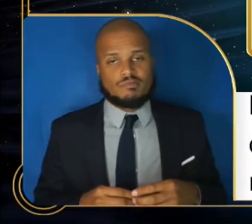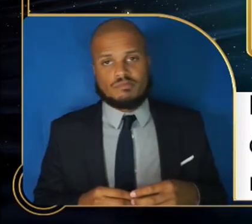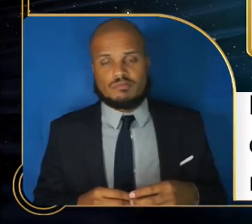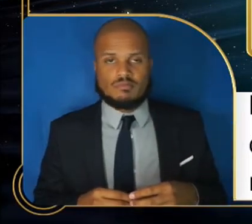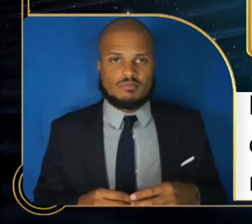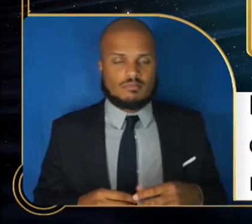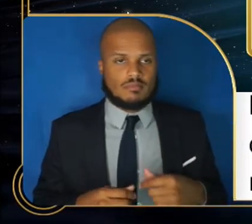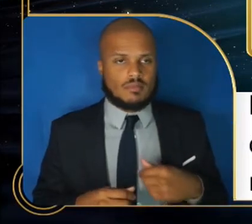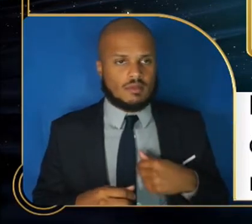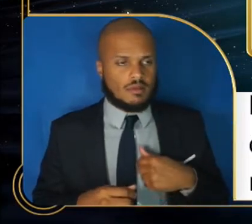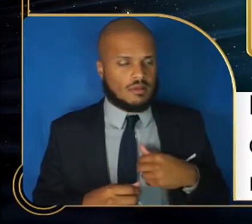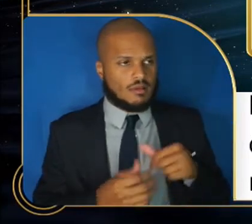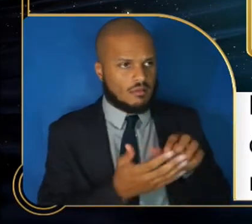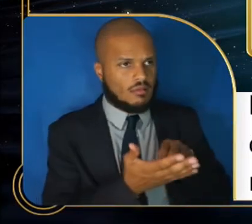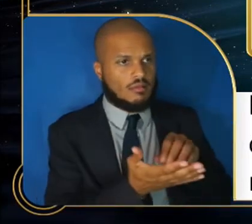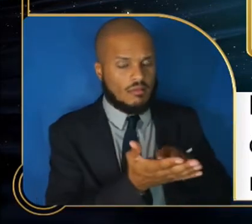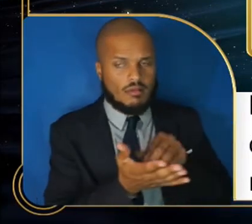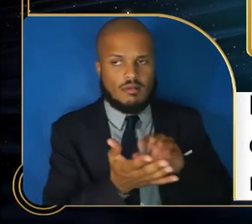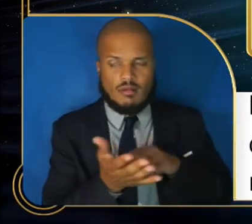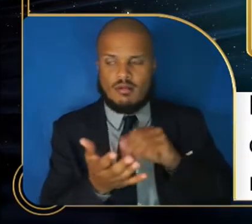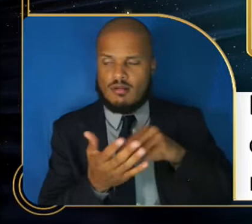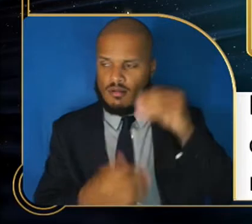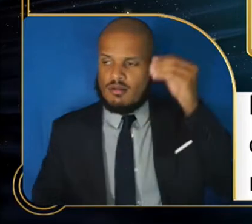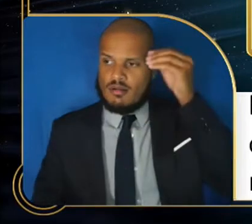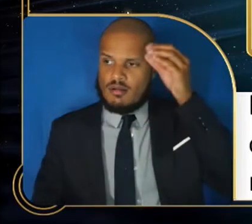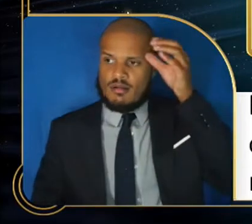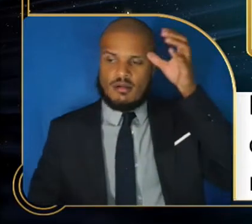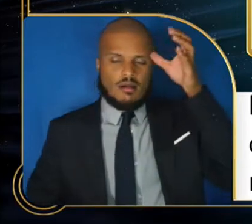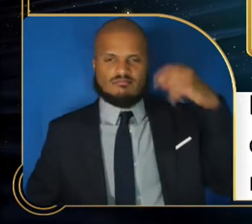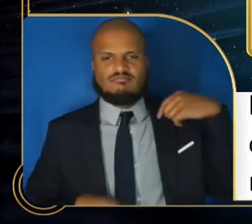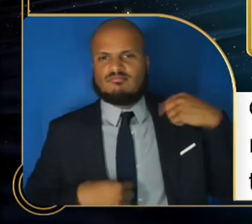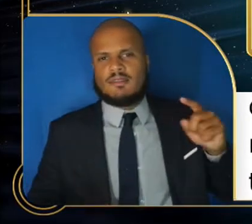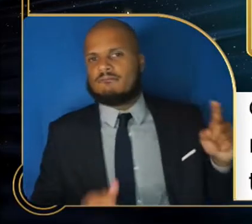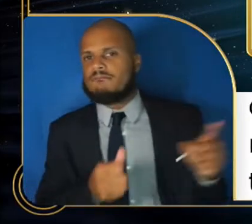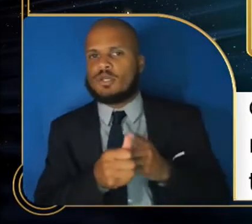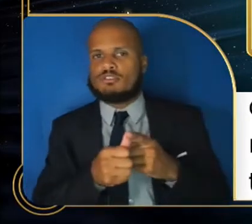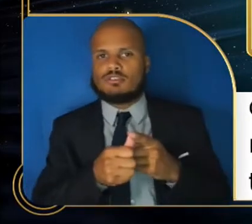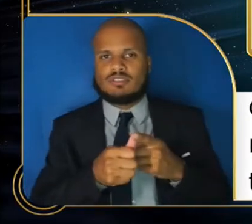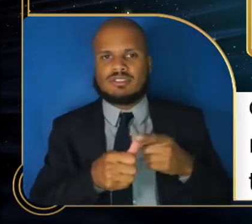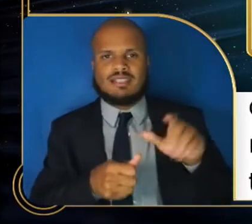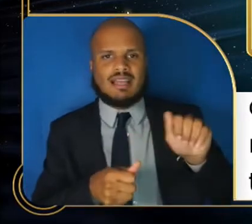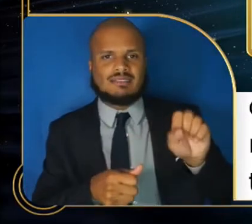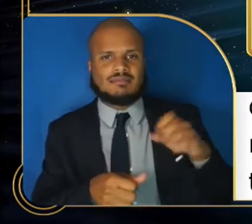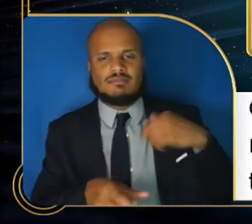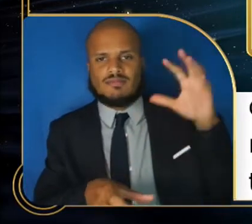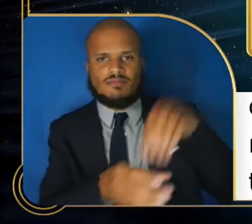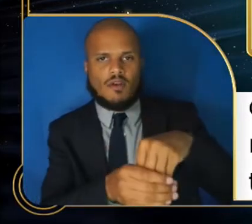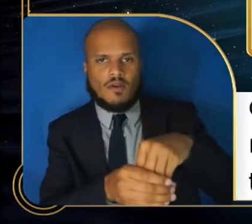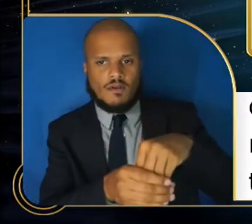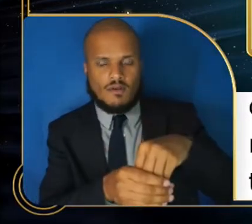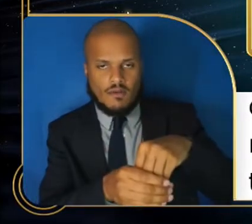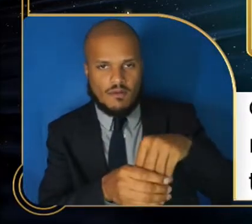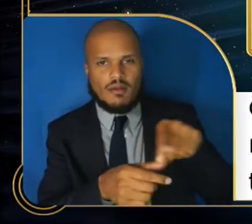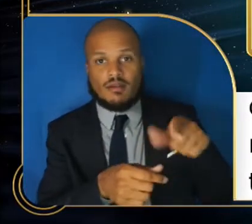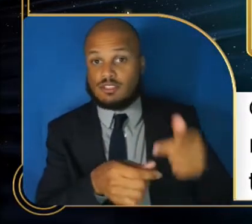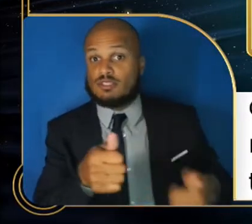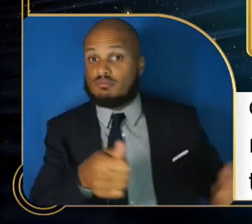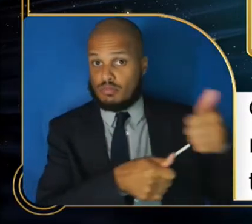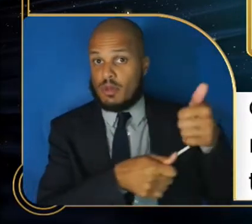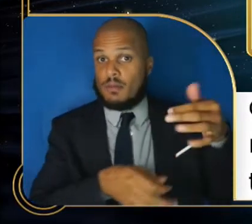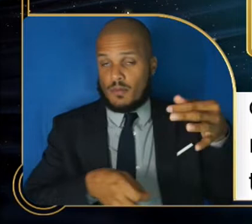educational and eye-opening, from the very first brief that I worked on, which was a Supreme Court